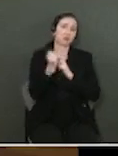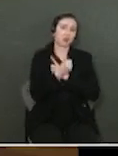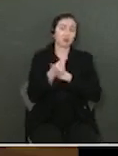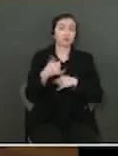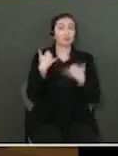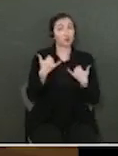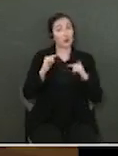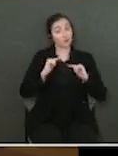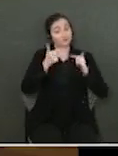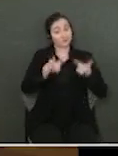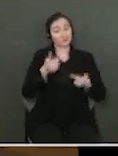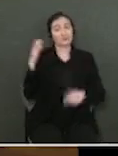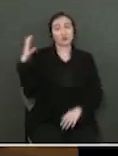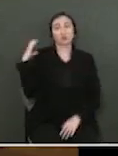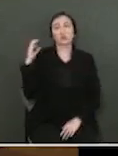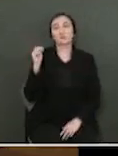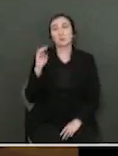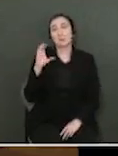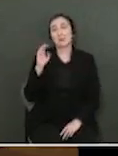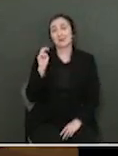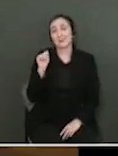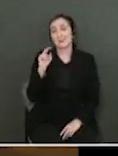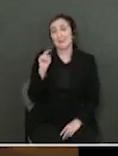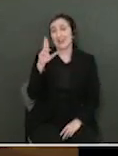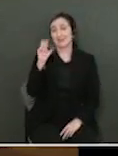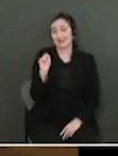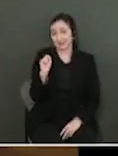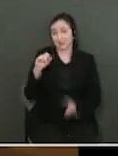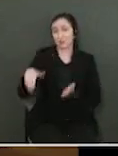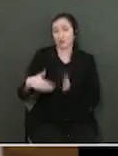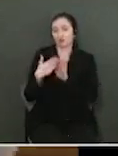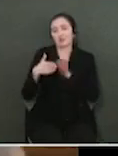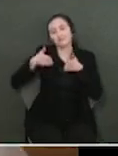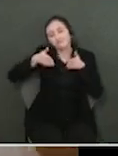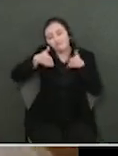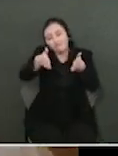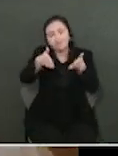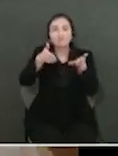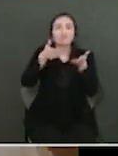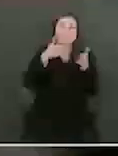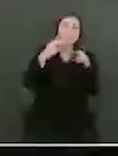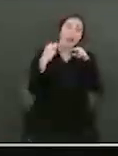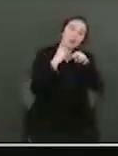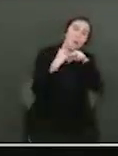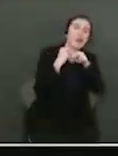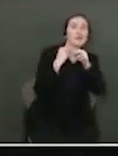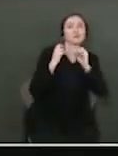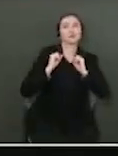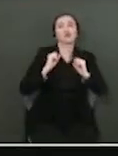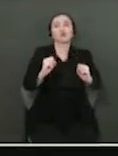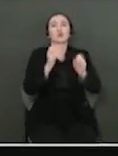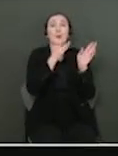Chief McManus to address road and street and highway preparedness. Chief?